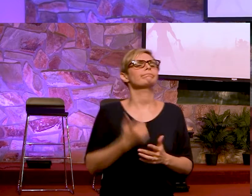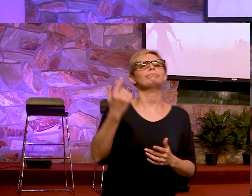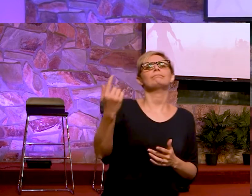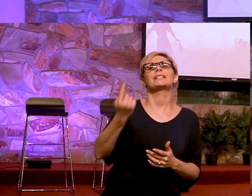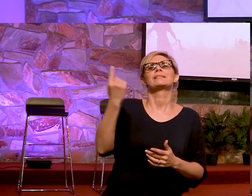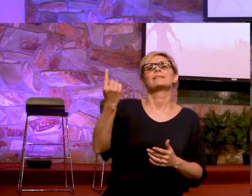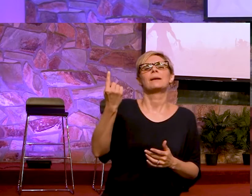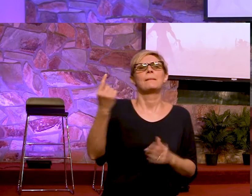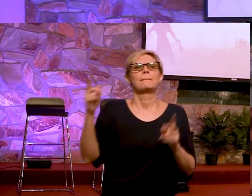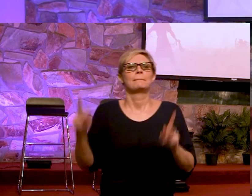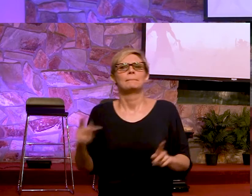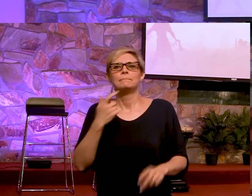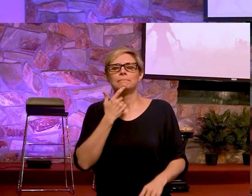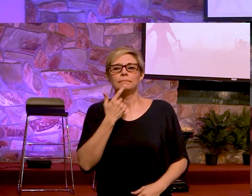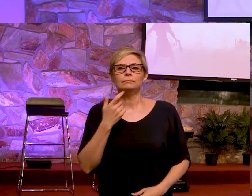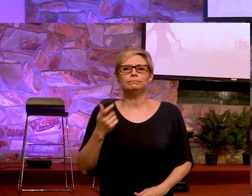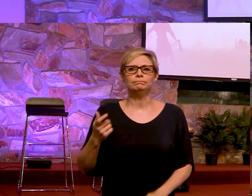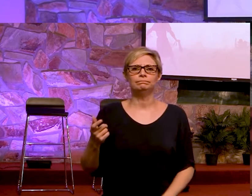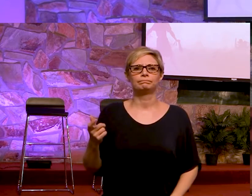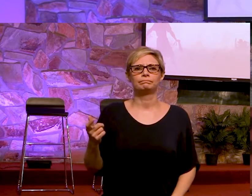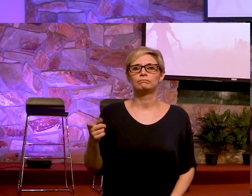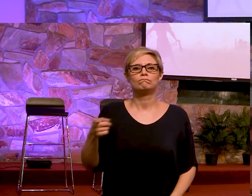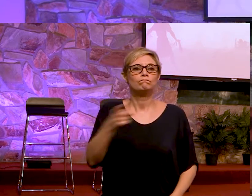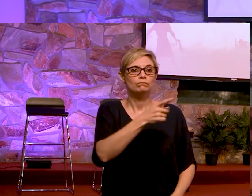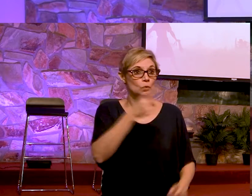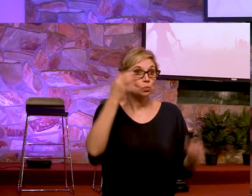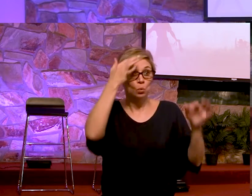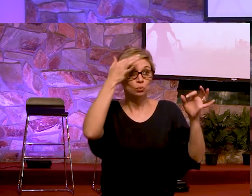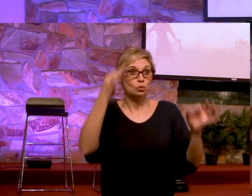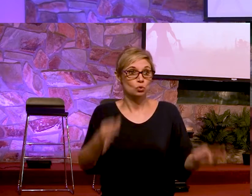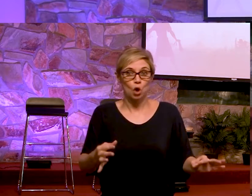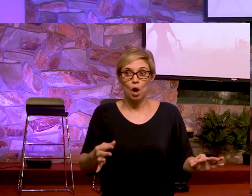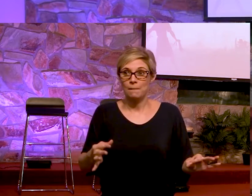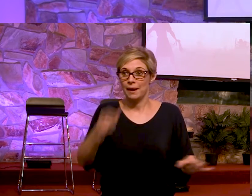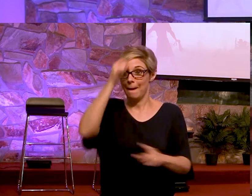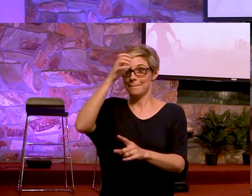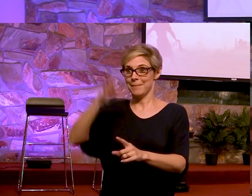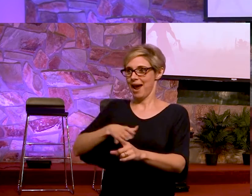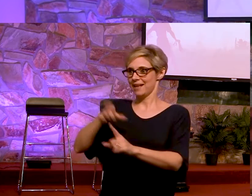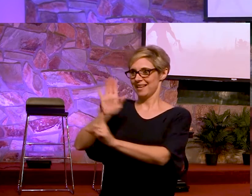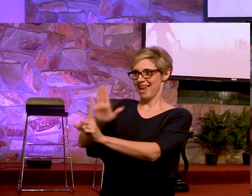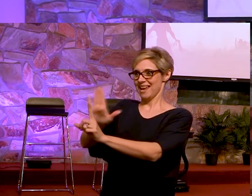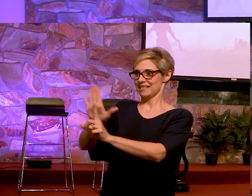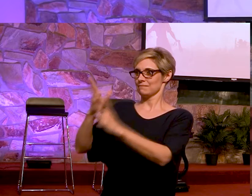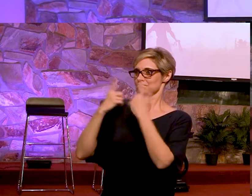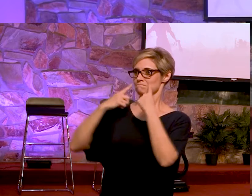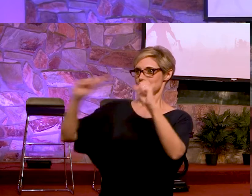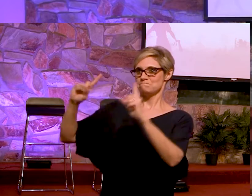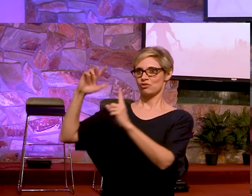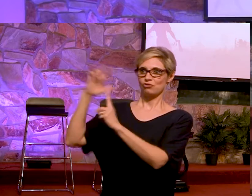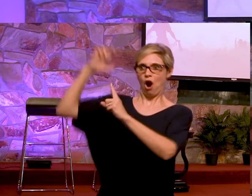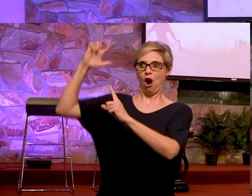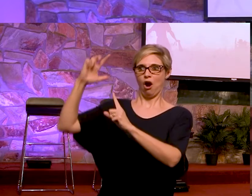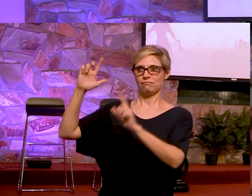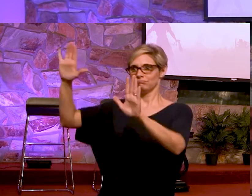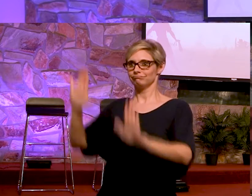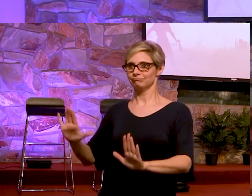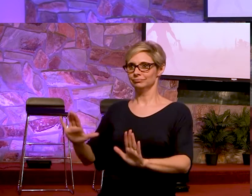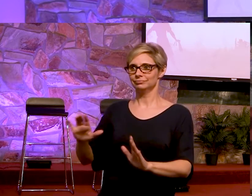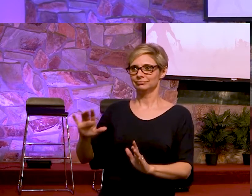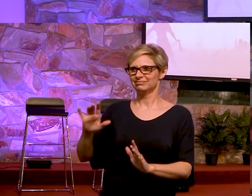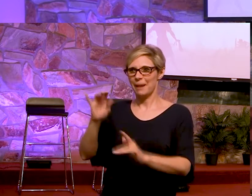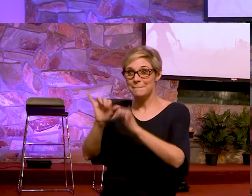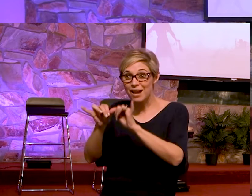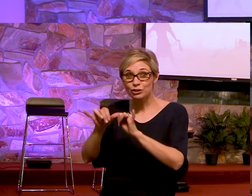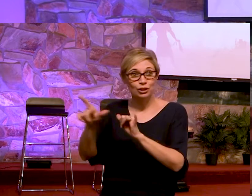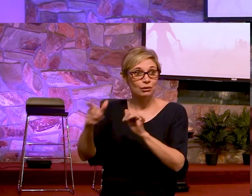said that you don't determine a man's greatness by his wealth or